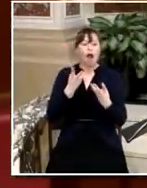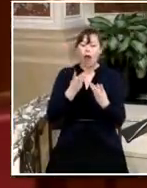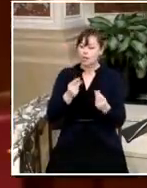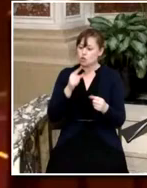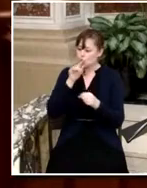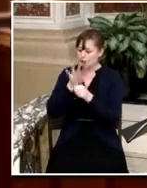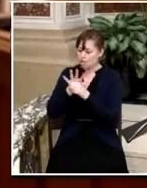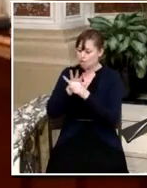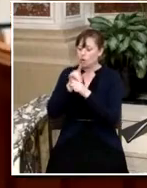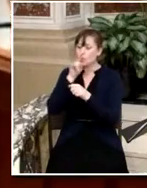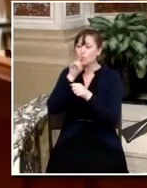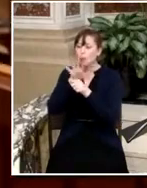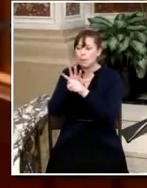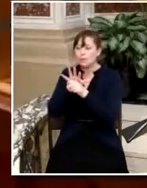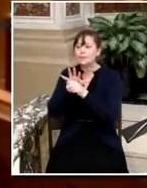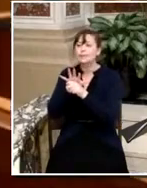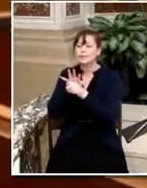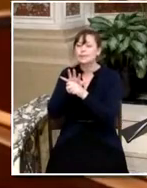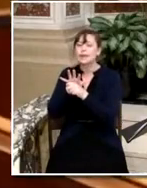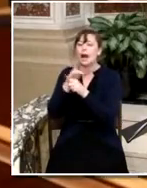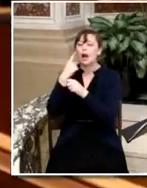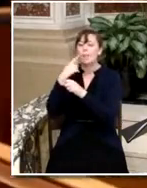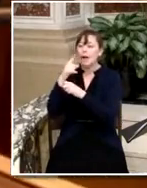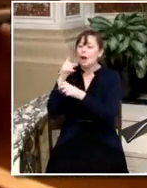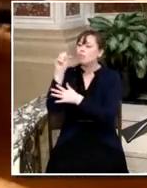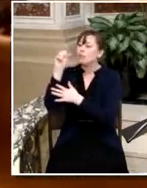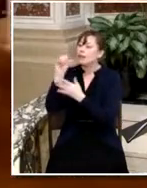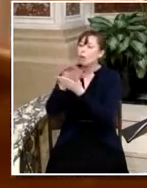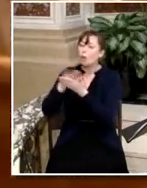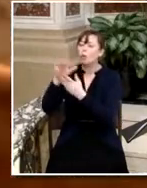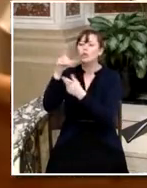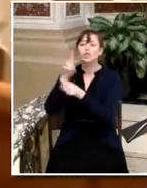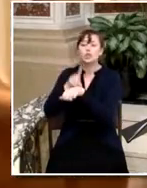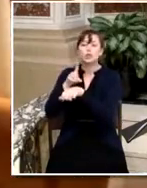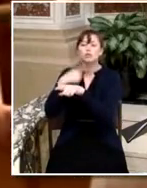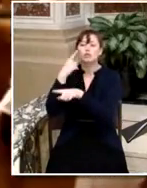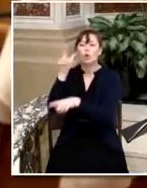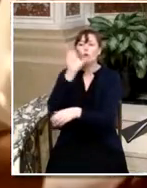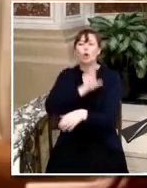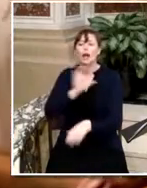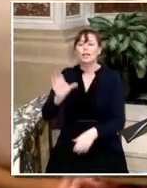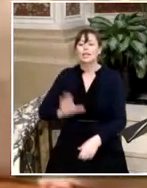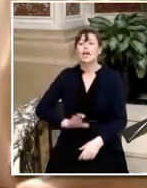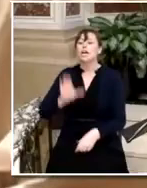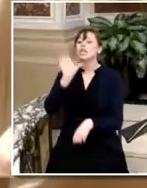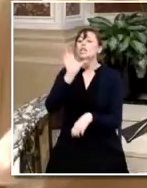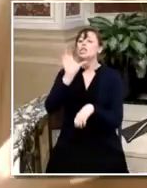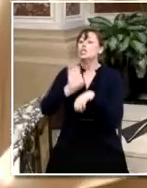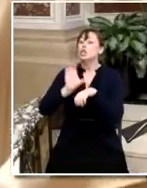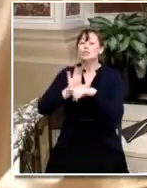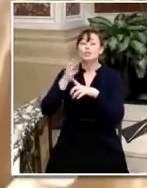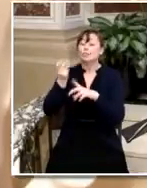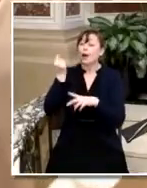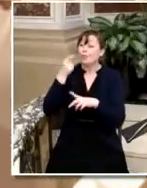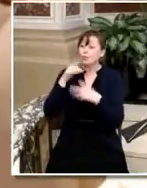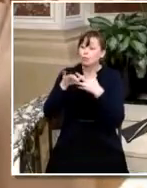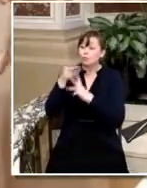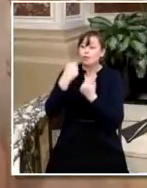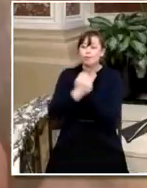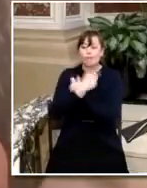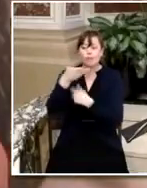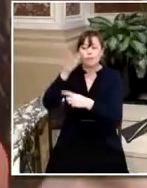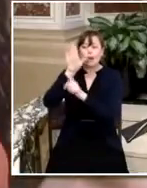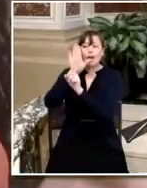and confirming those promises about sacred duties towards Christ's church, which prompted by love of him